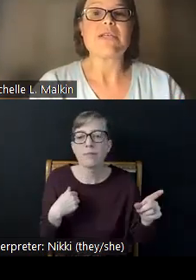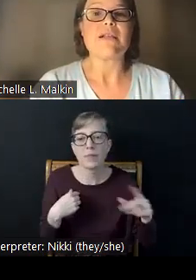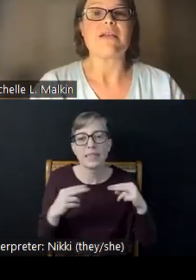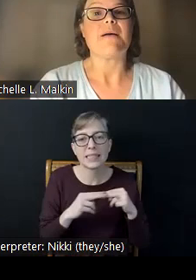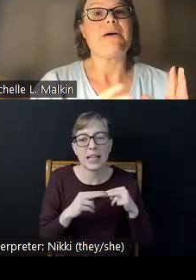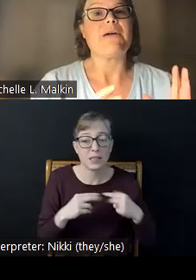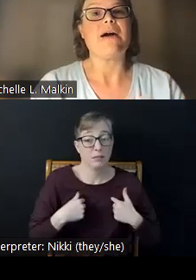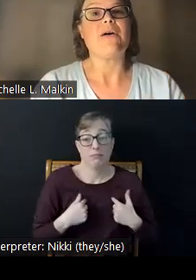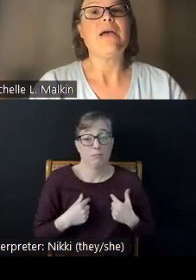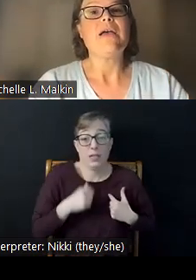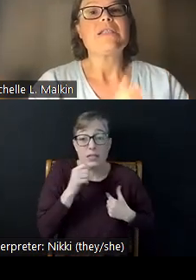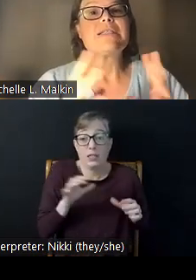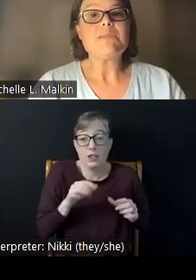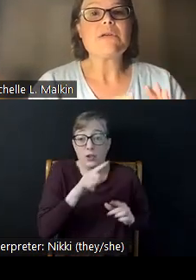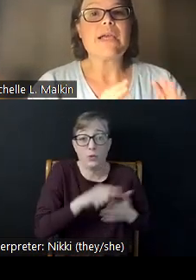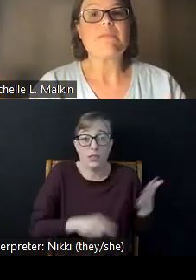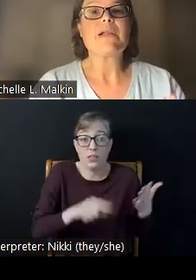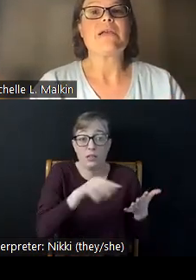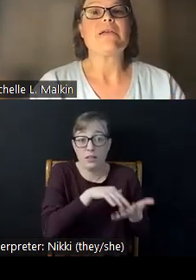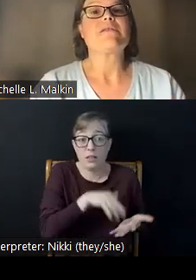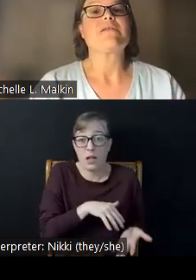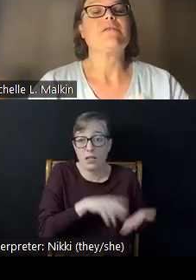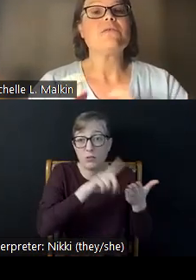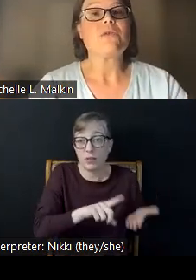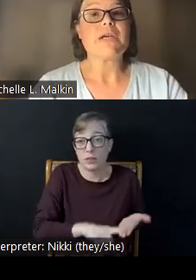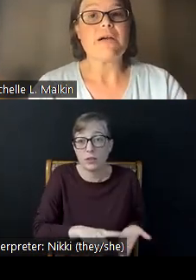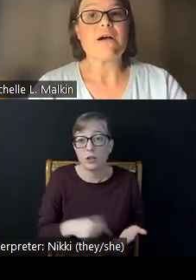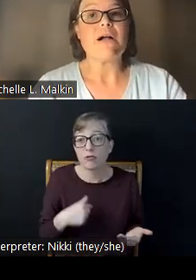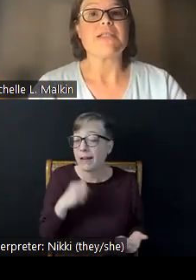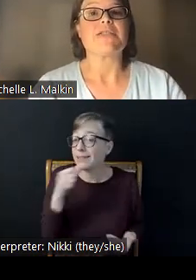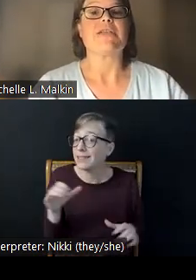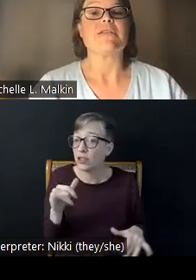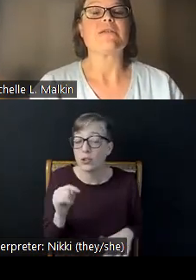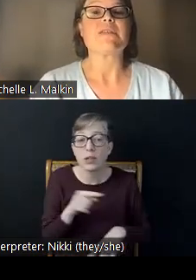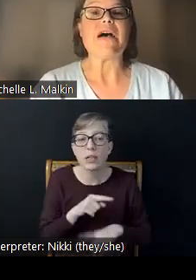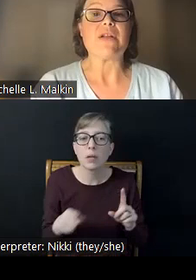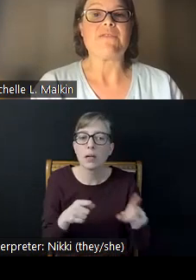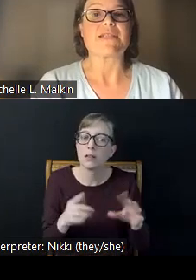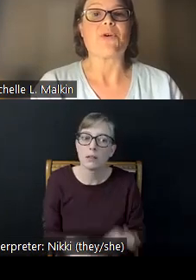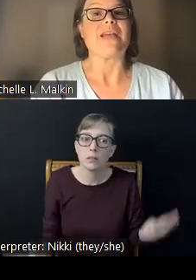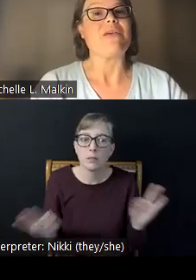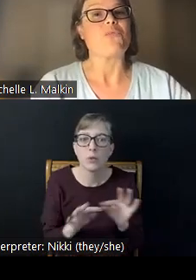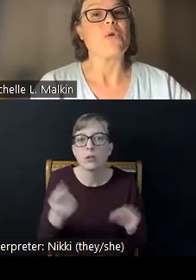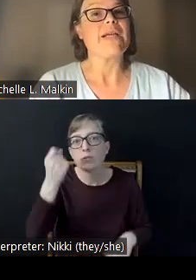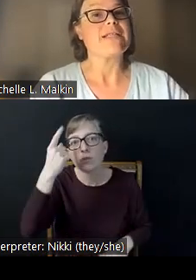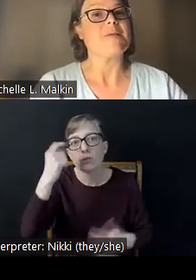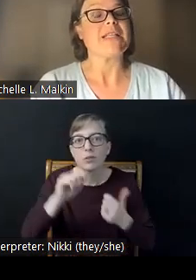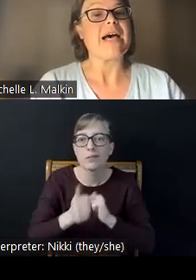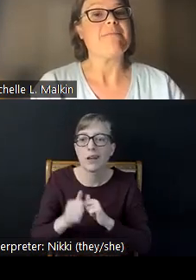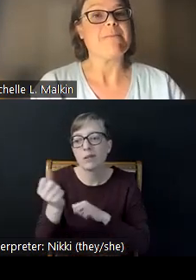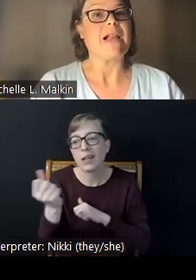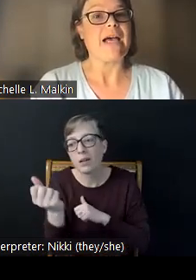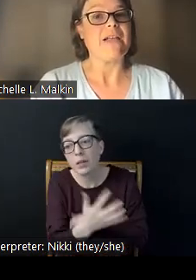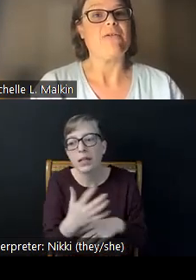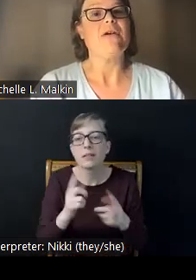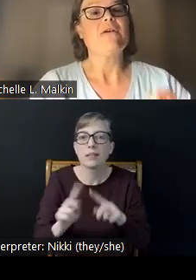so telling about how similar gambling is to drug and alcohol addiction in terms of how it affects the brain. It really has helped a lot